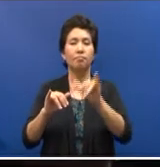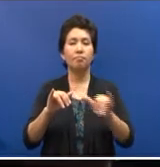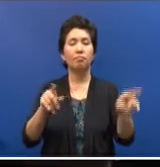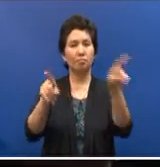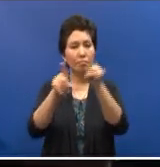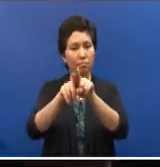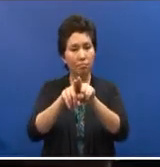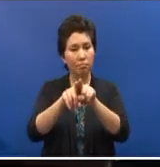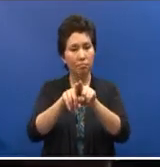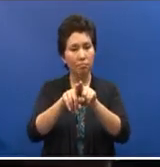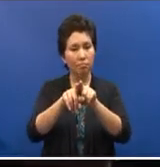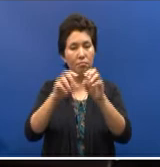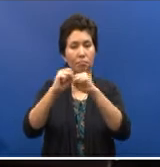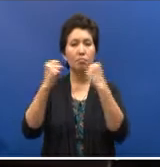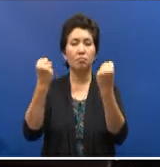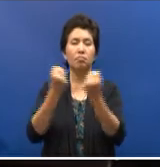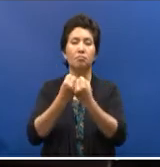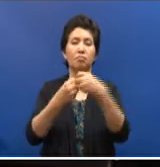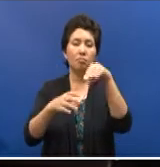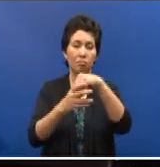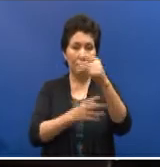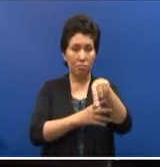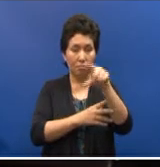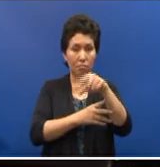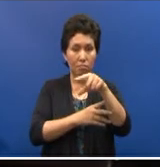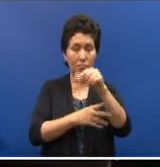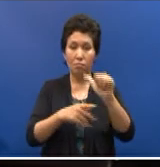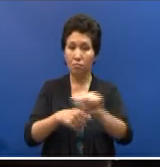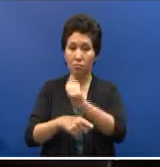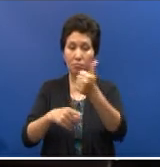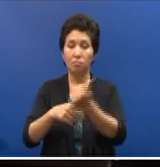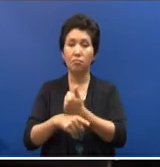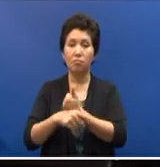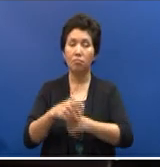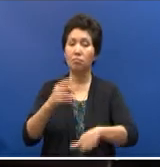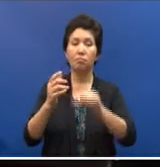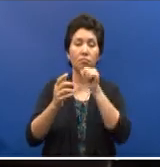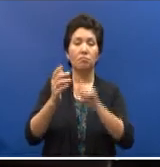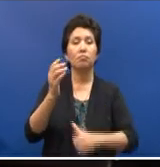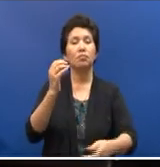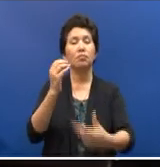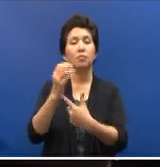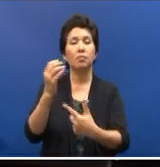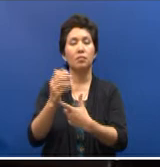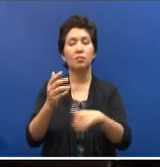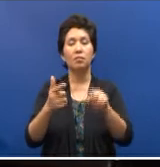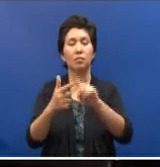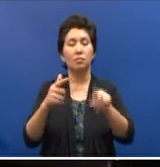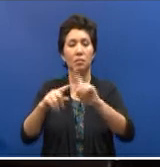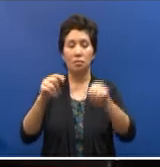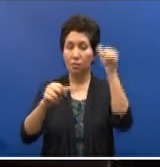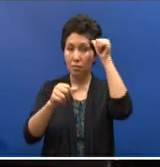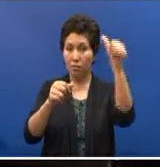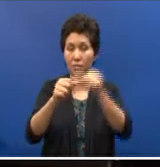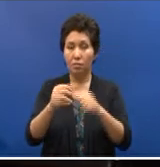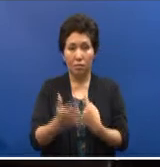such, social inequalities are practically non-existent in egalitarian societies. Okay, remember